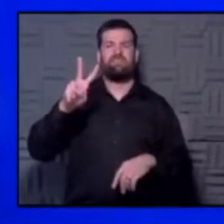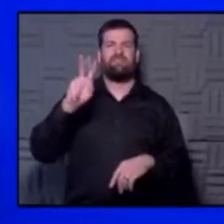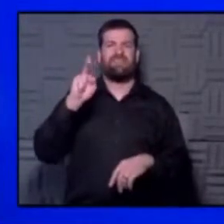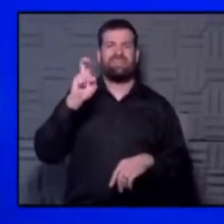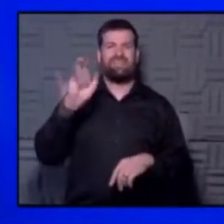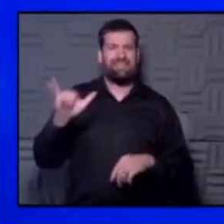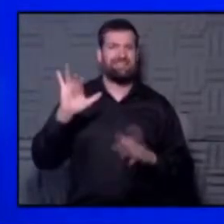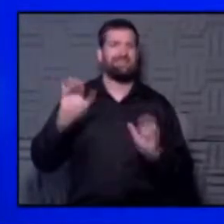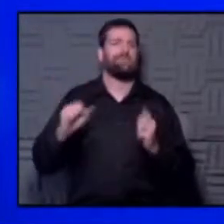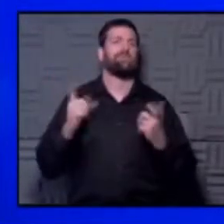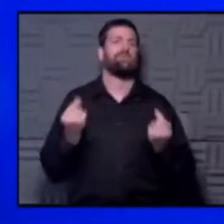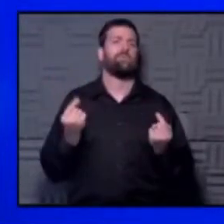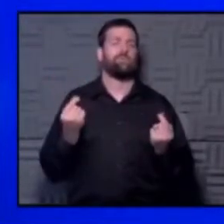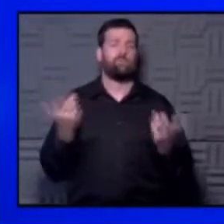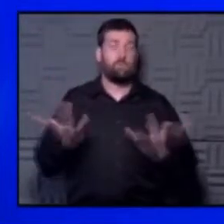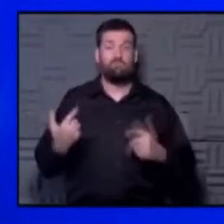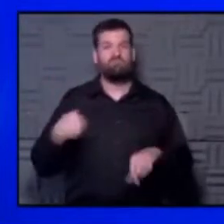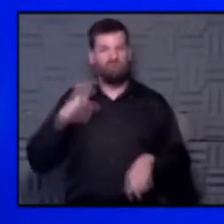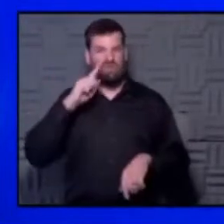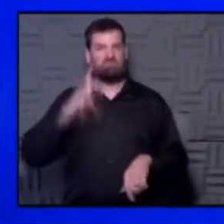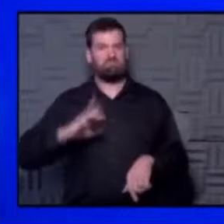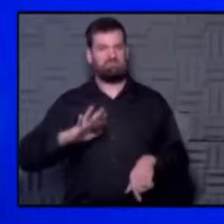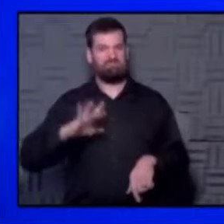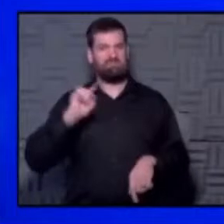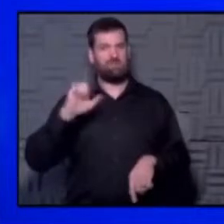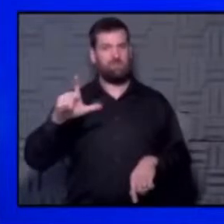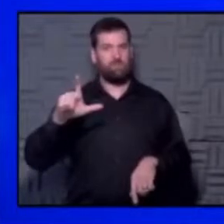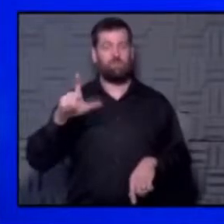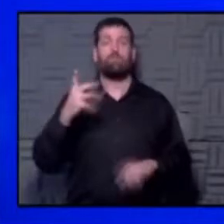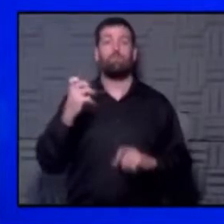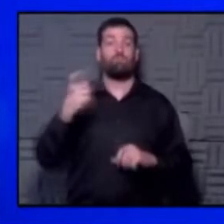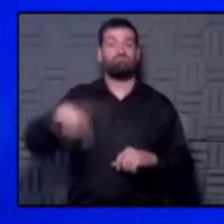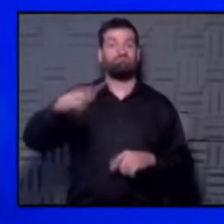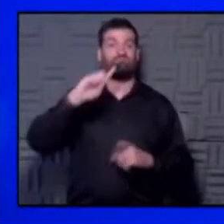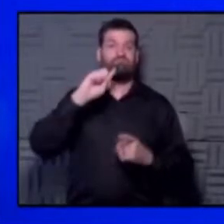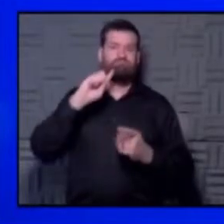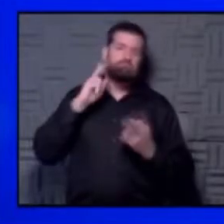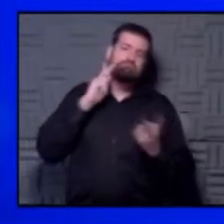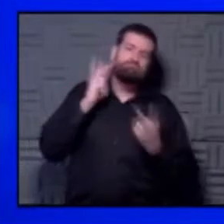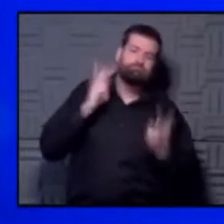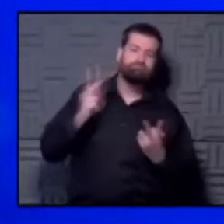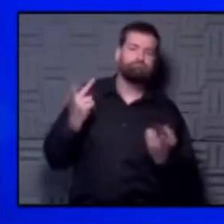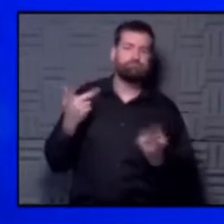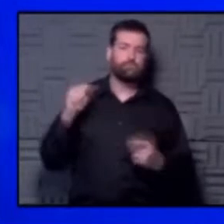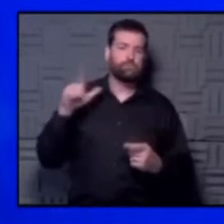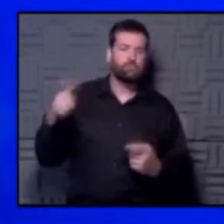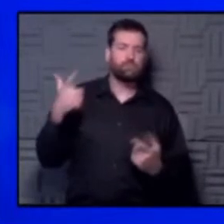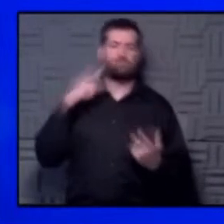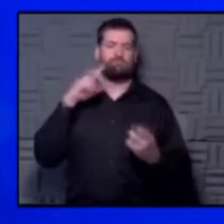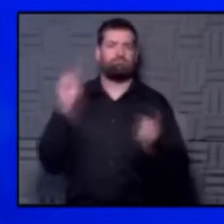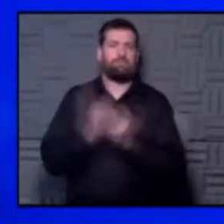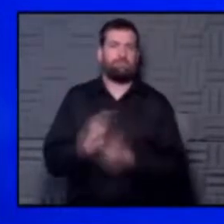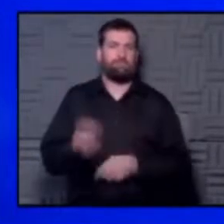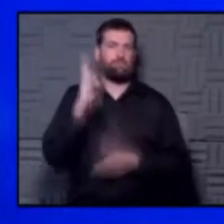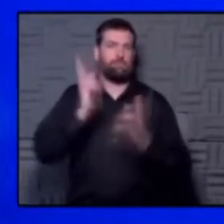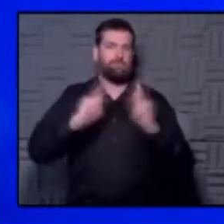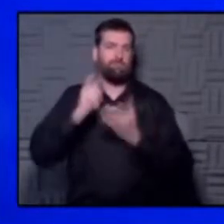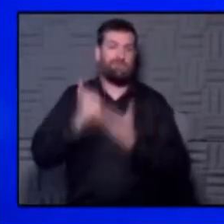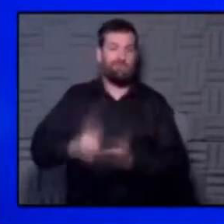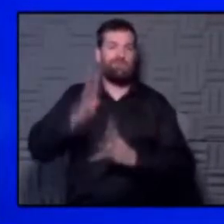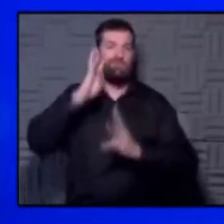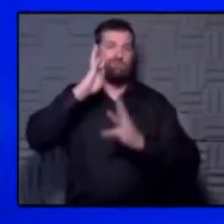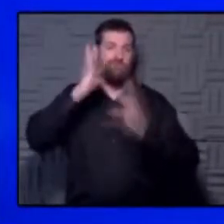can do for you. We think it's a pretty cool tool. We want you to meet that tool, meet these two terrific folks who are helping develop